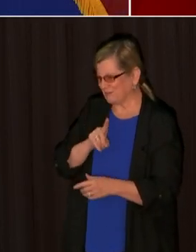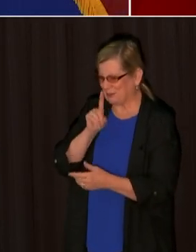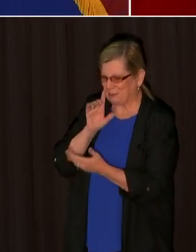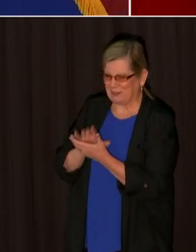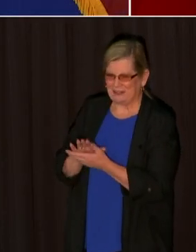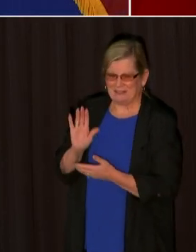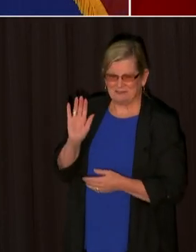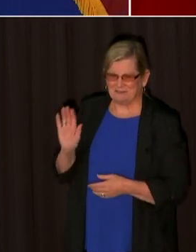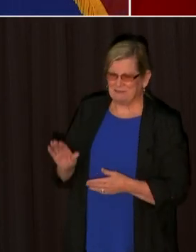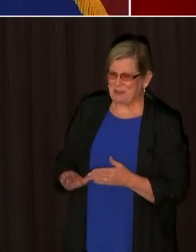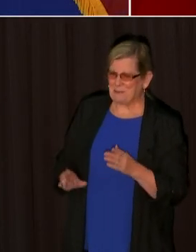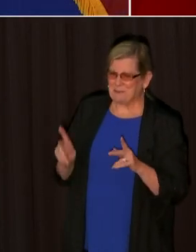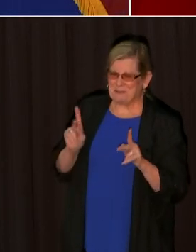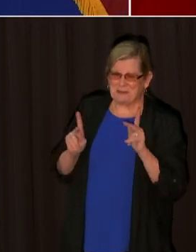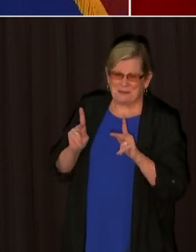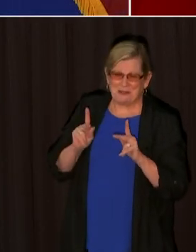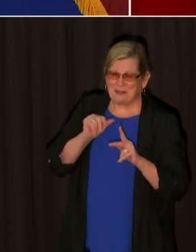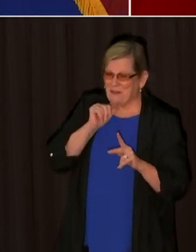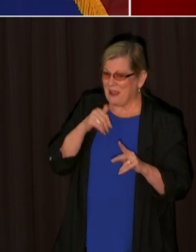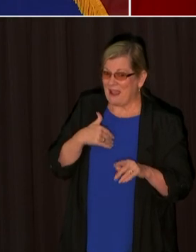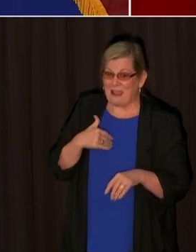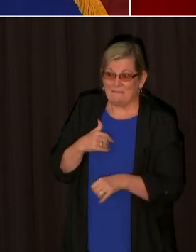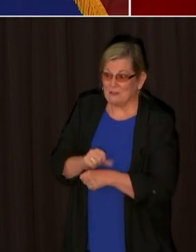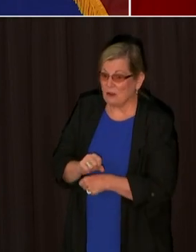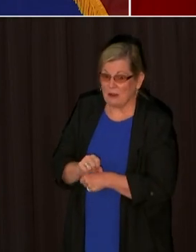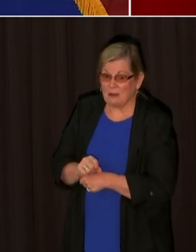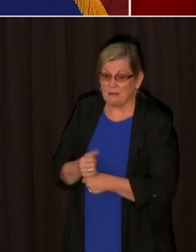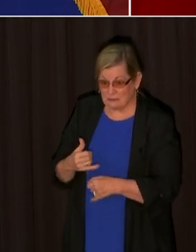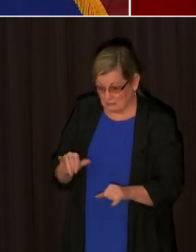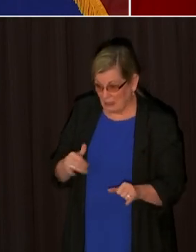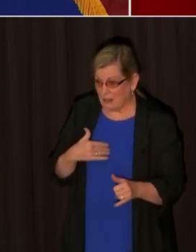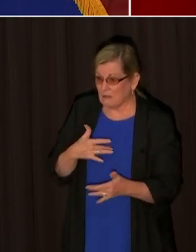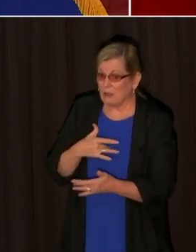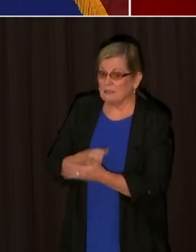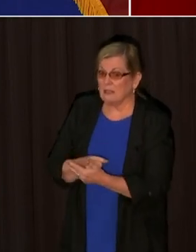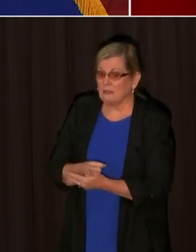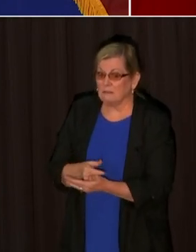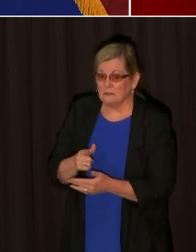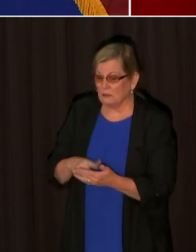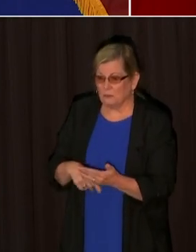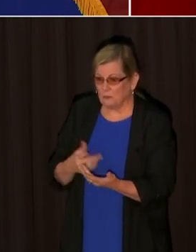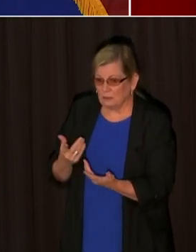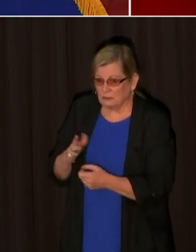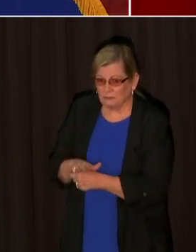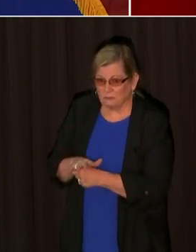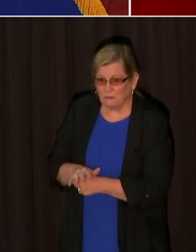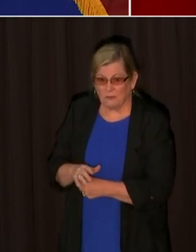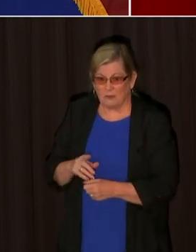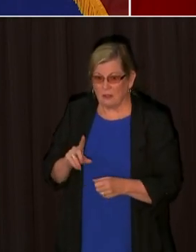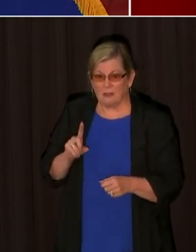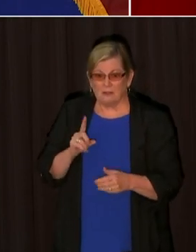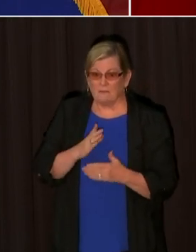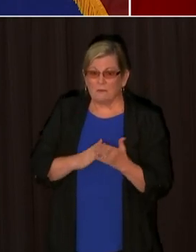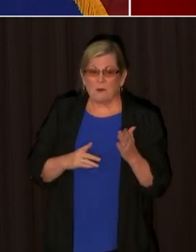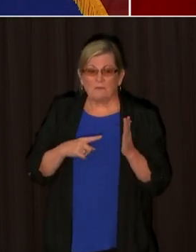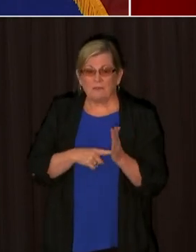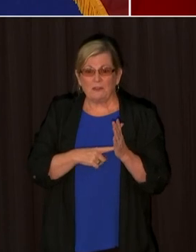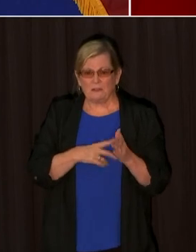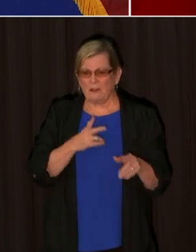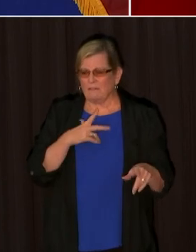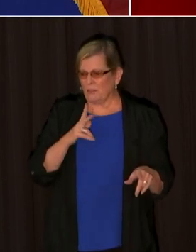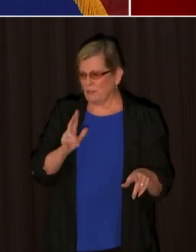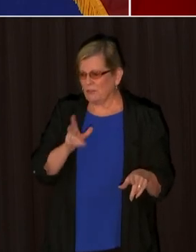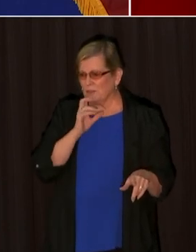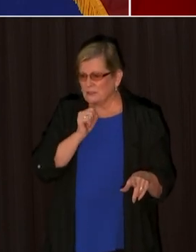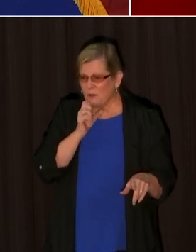that have heart attacks and that aren't as stressed out, and people that are in their 30s. So certainly you want to look at the major risk factors that